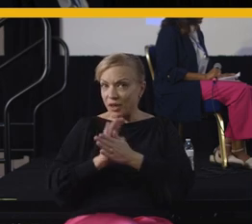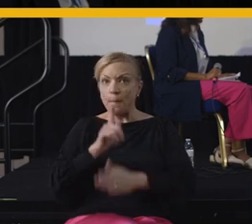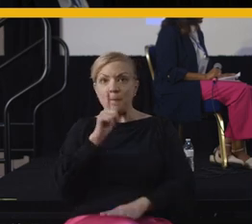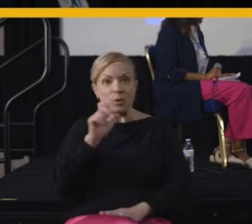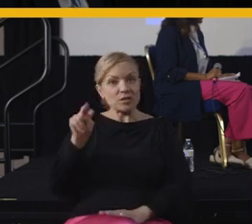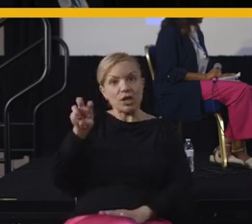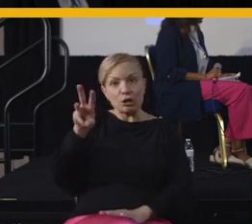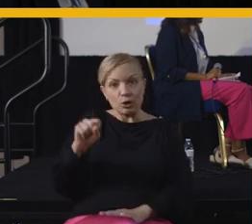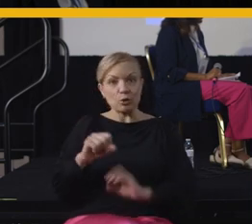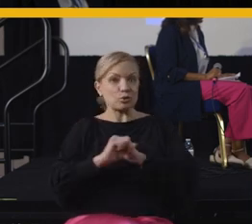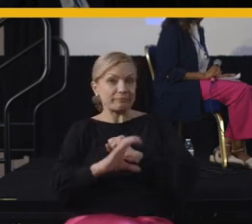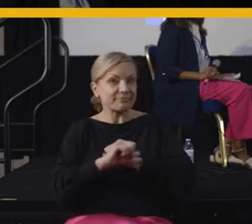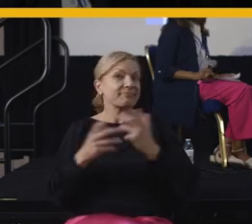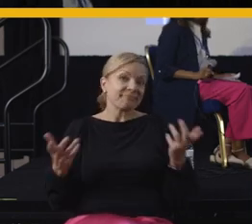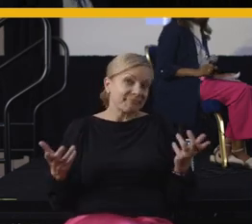coverage?